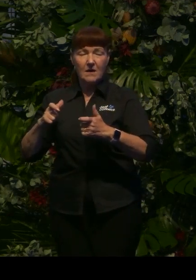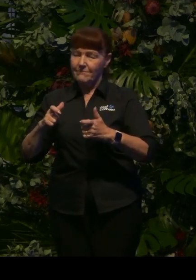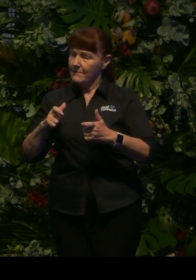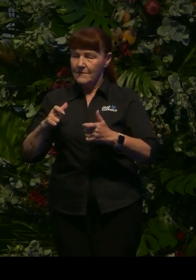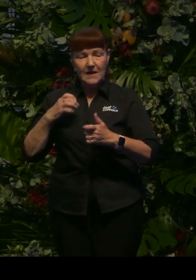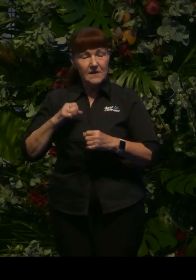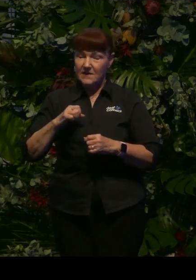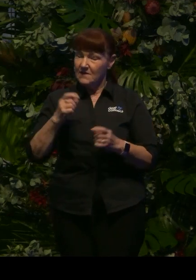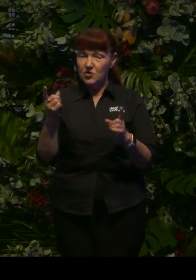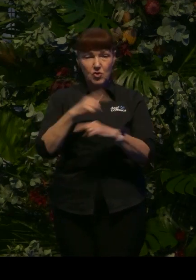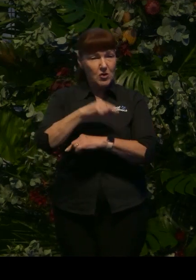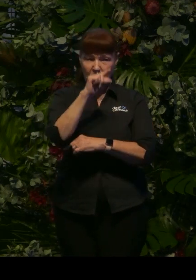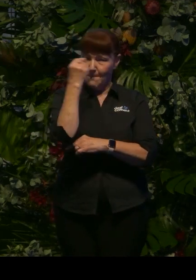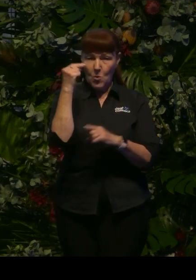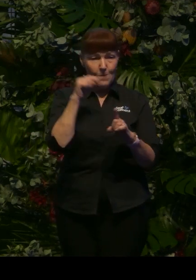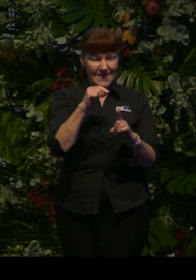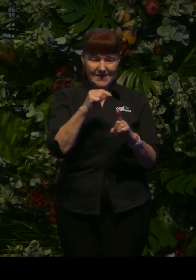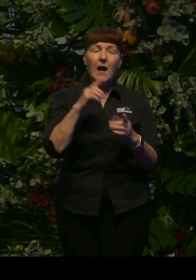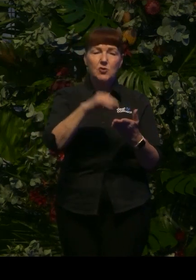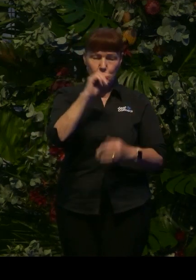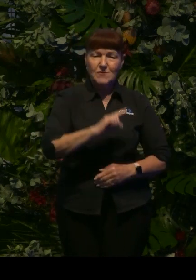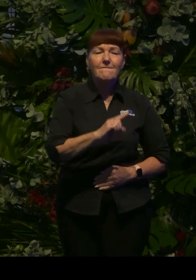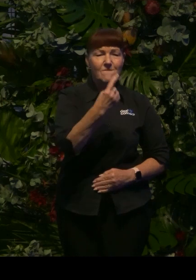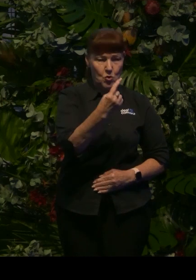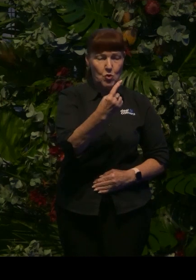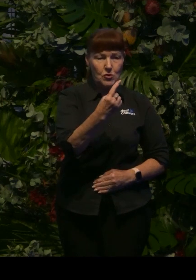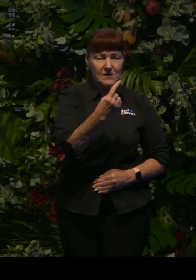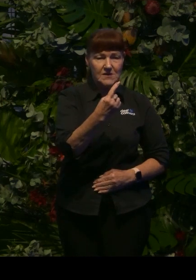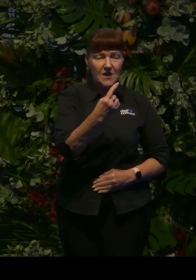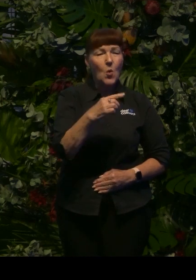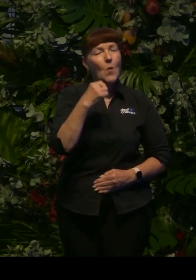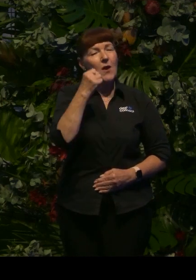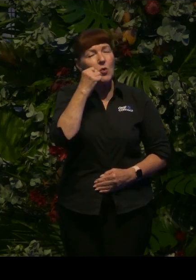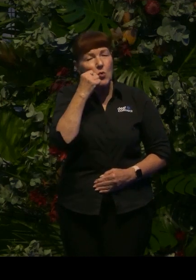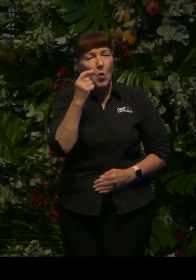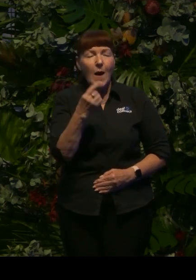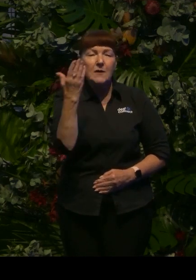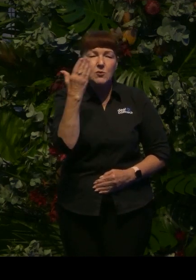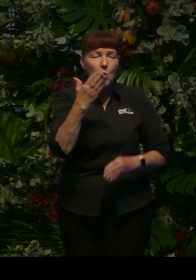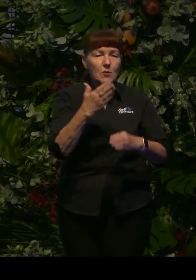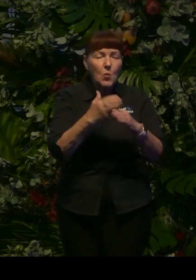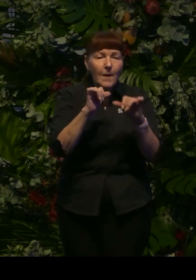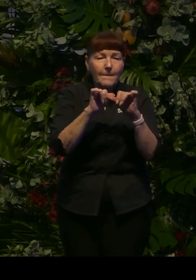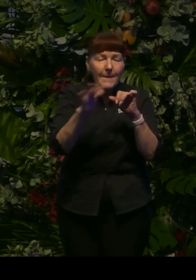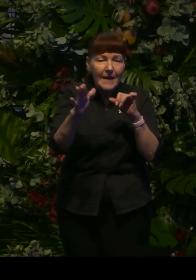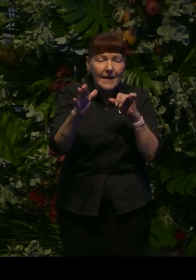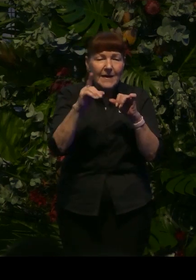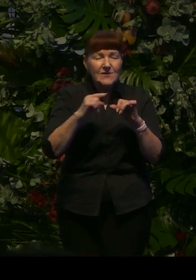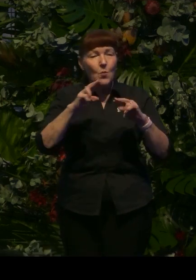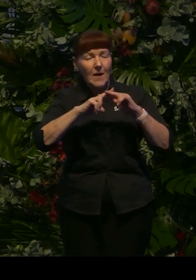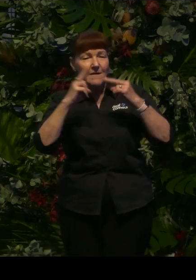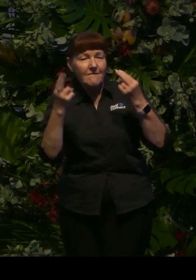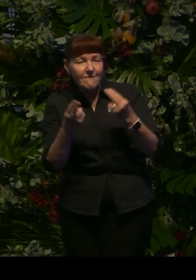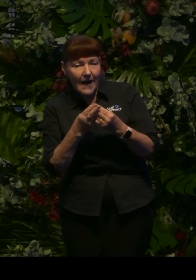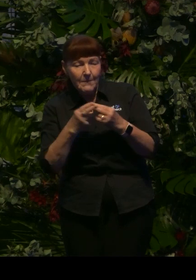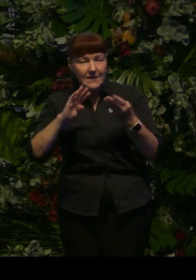our purpose. We put our students first. We know our public schools work best when our families and educators and communities collaborate on what our